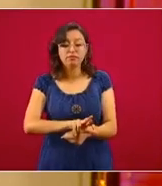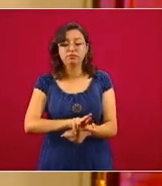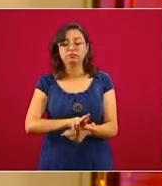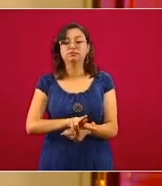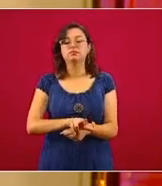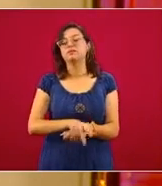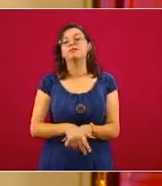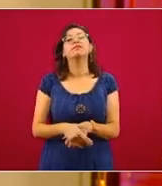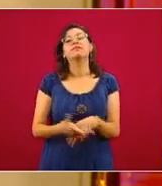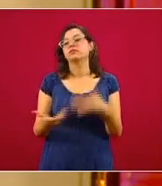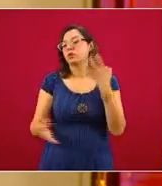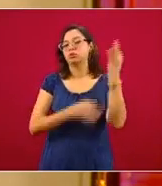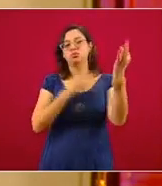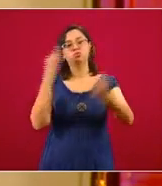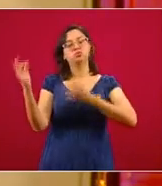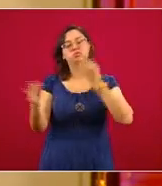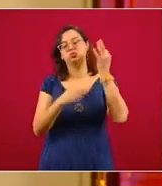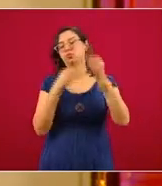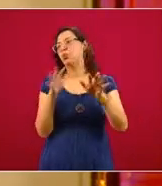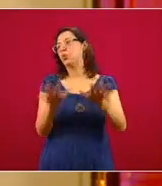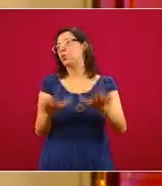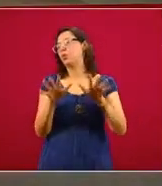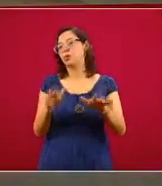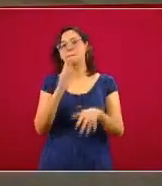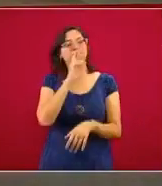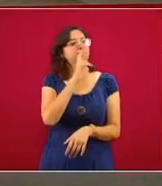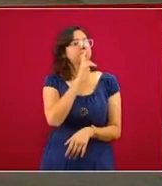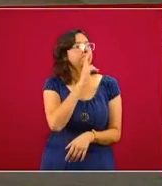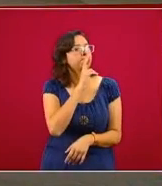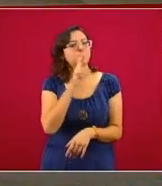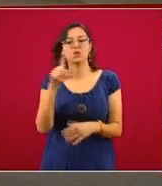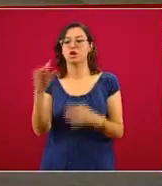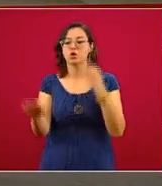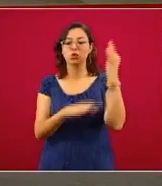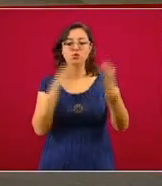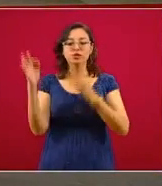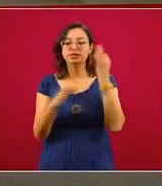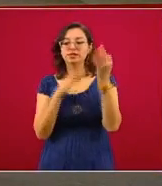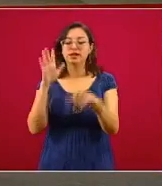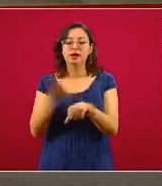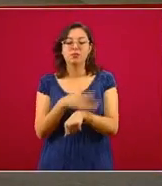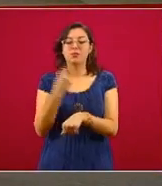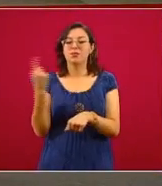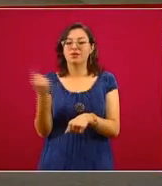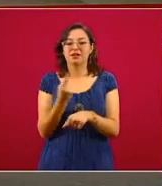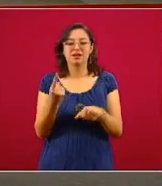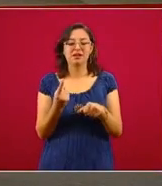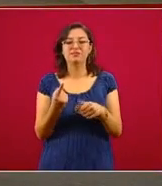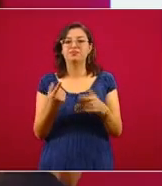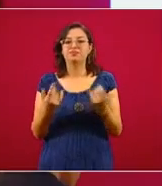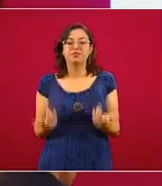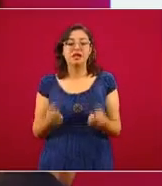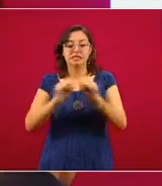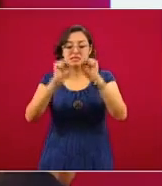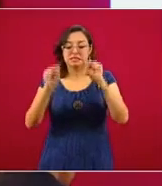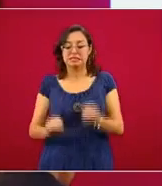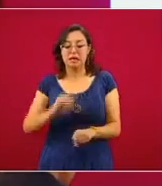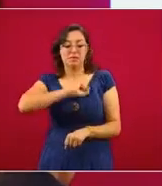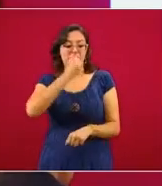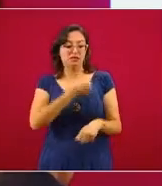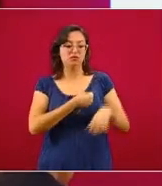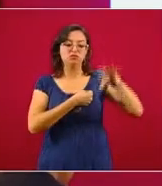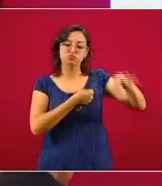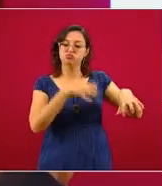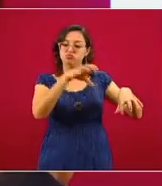it's one of the best news. It's the best news we've had lately because we can't let